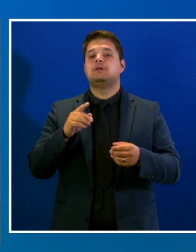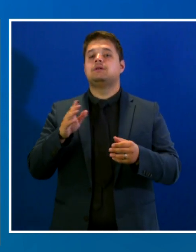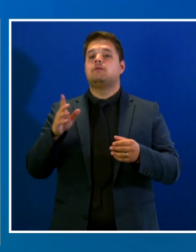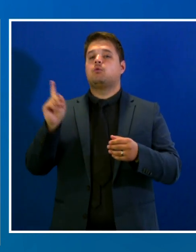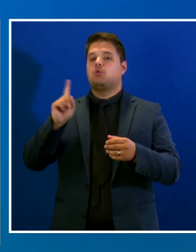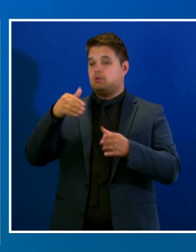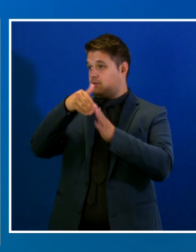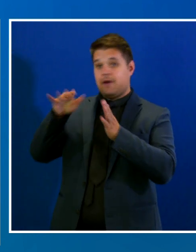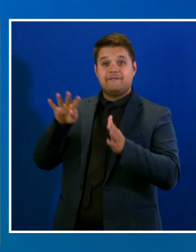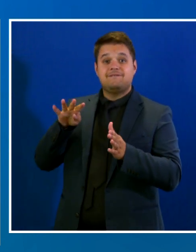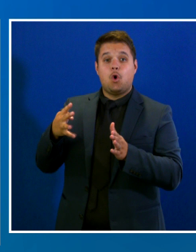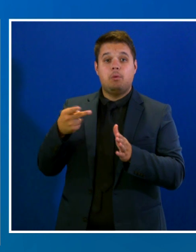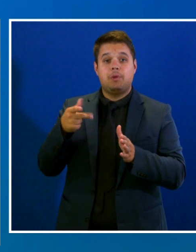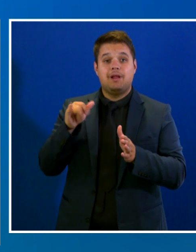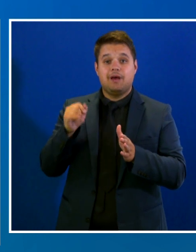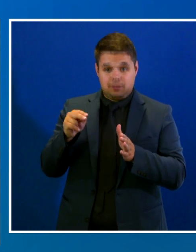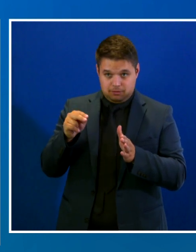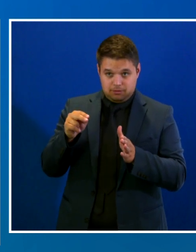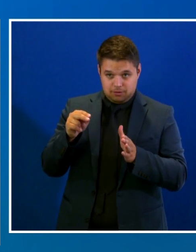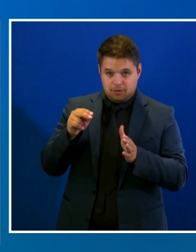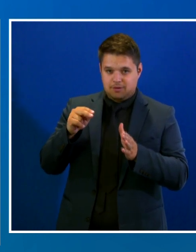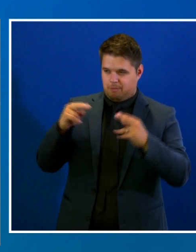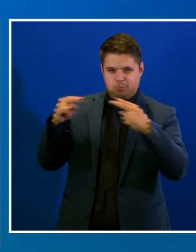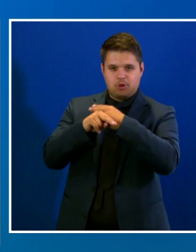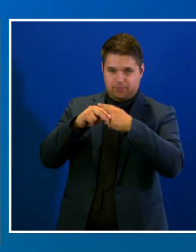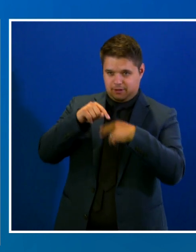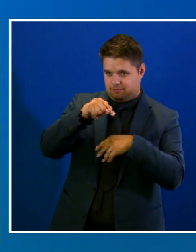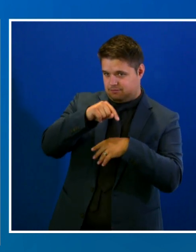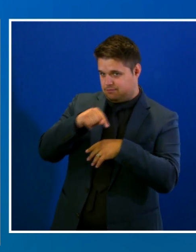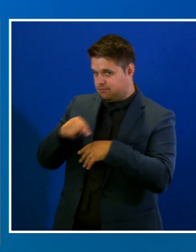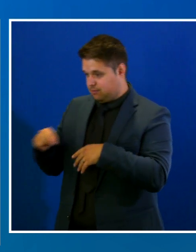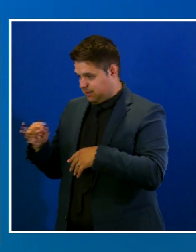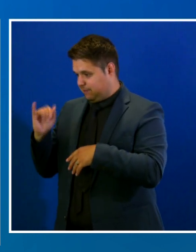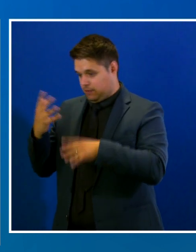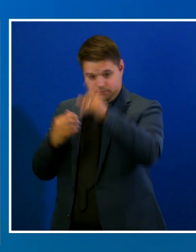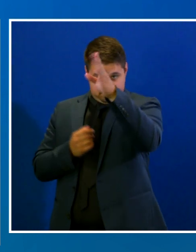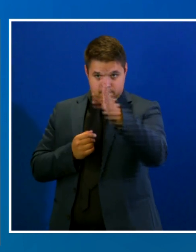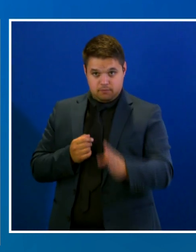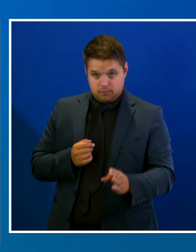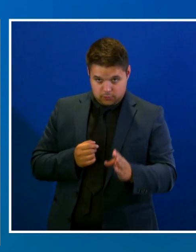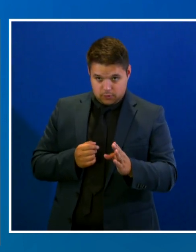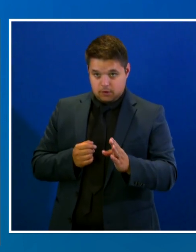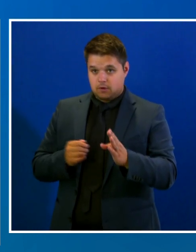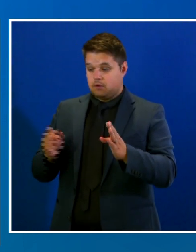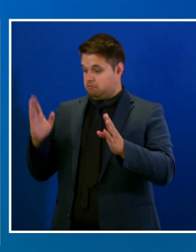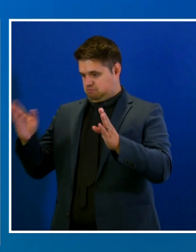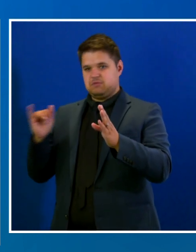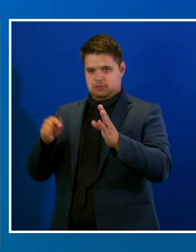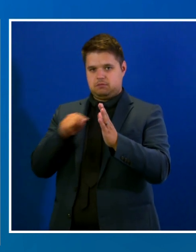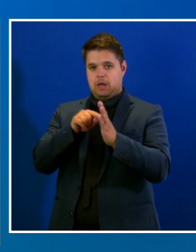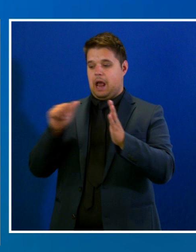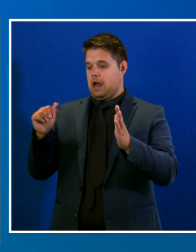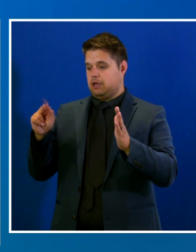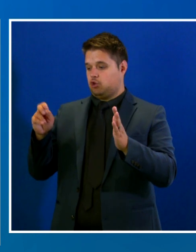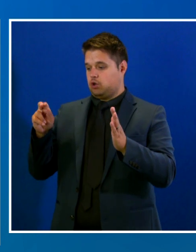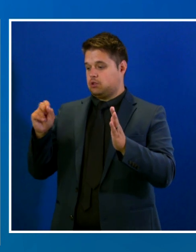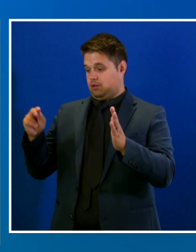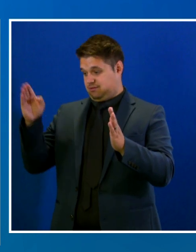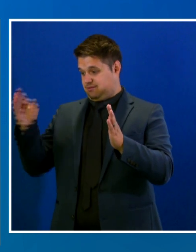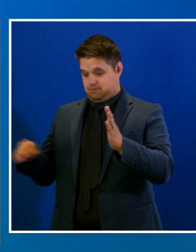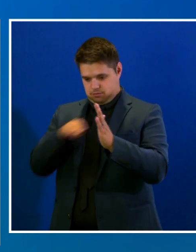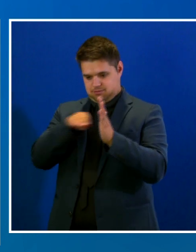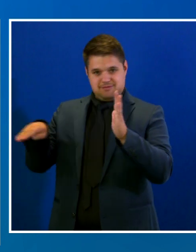the adjacent commercial corridors. So to learn more and apply online, do so by Friday